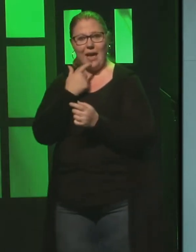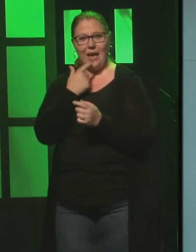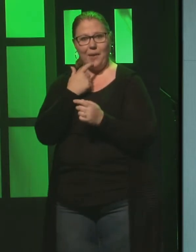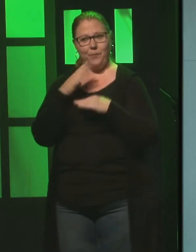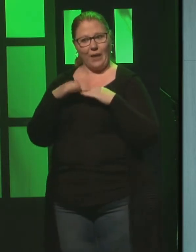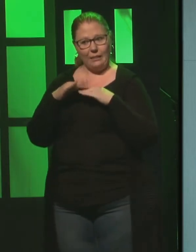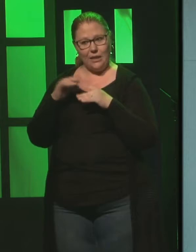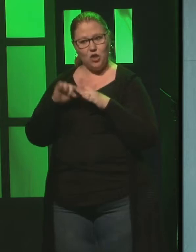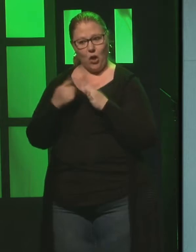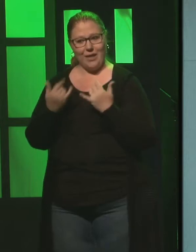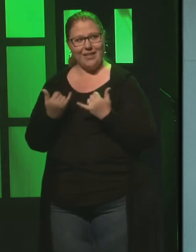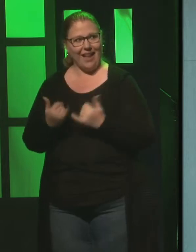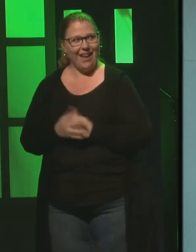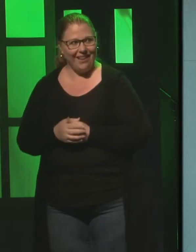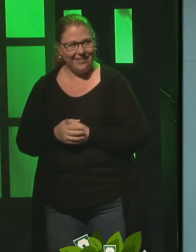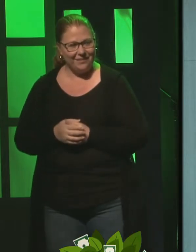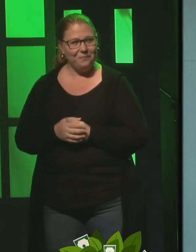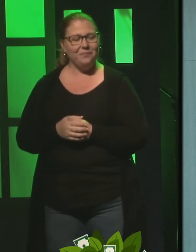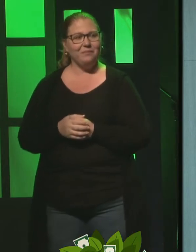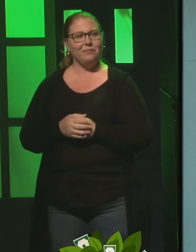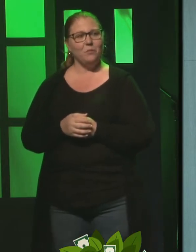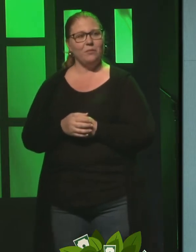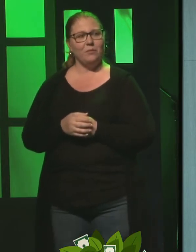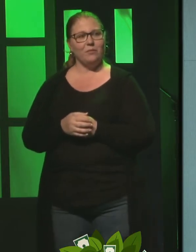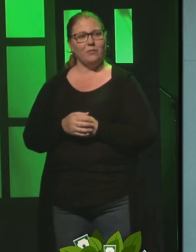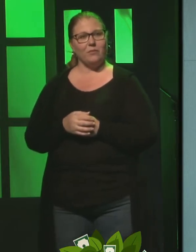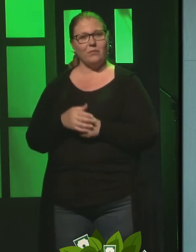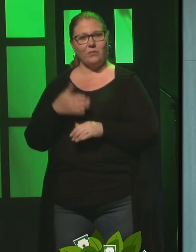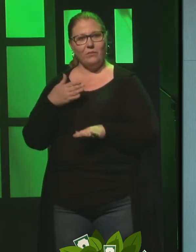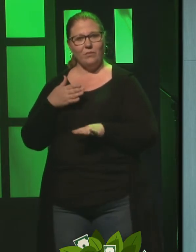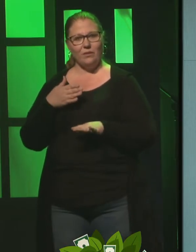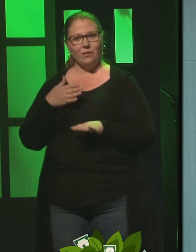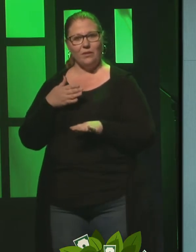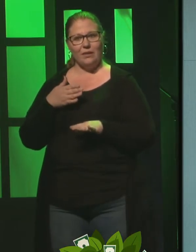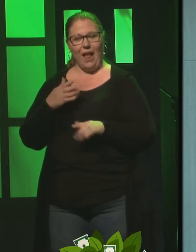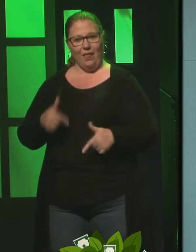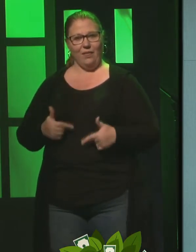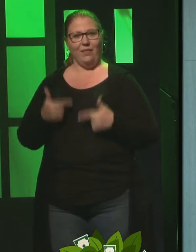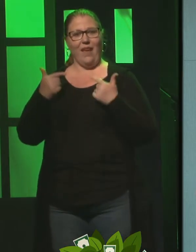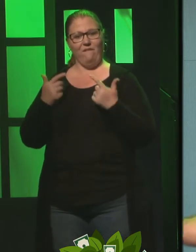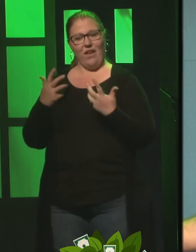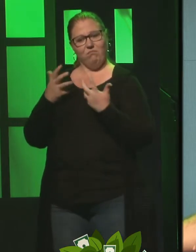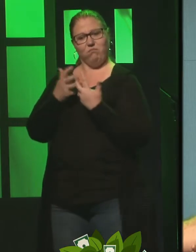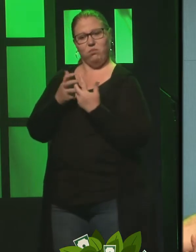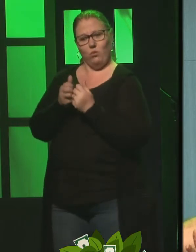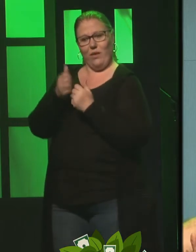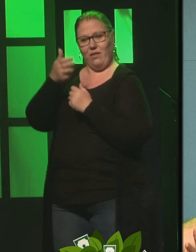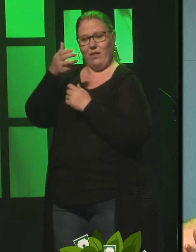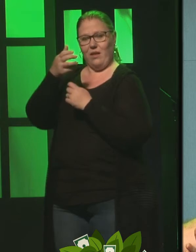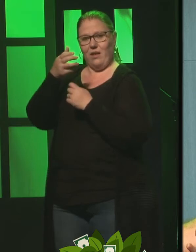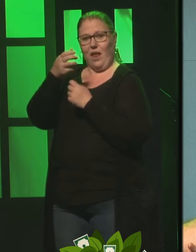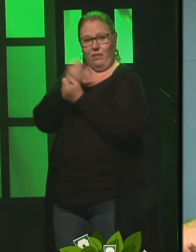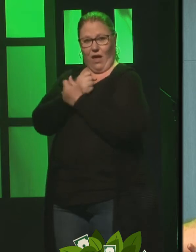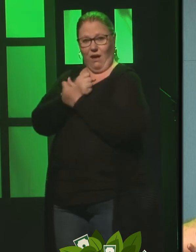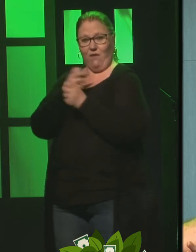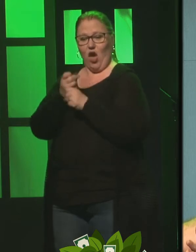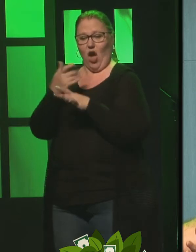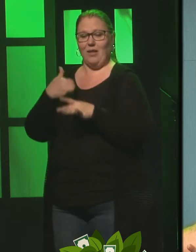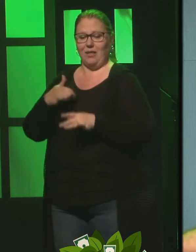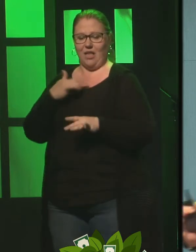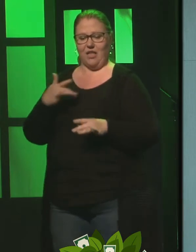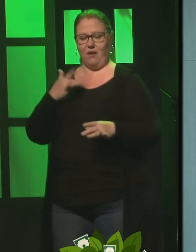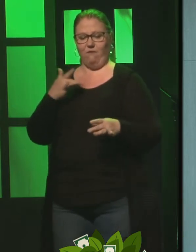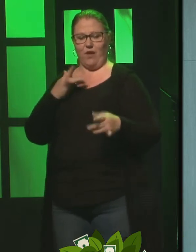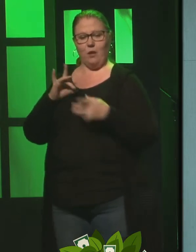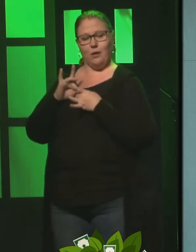starting today, right? Walking in the flow of love aligns us with the power of love,